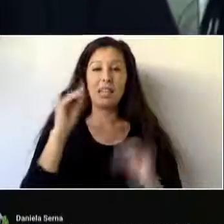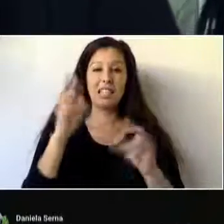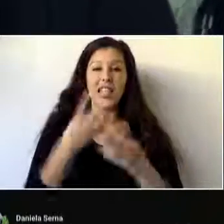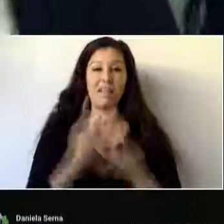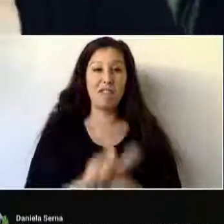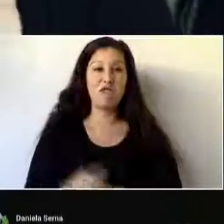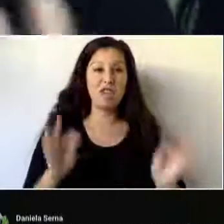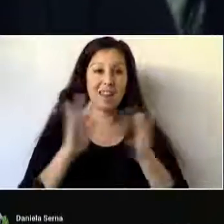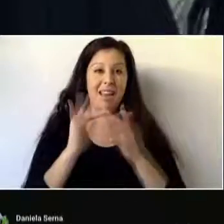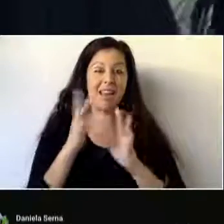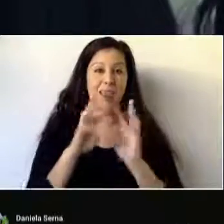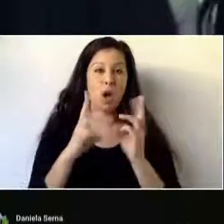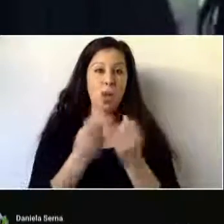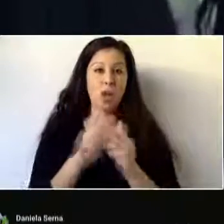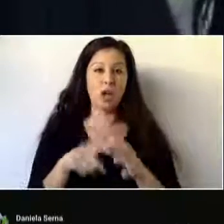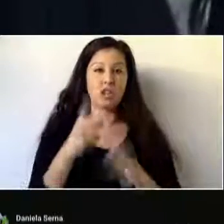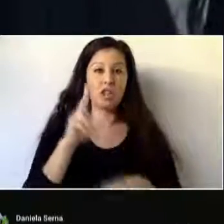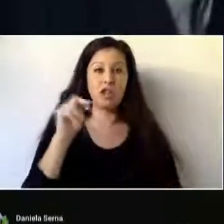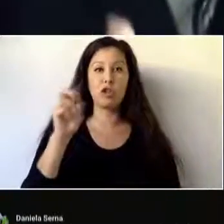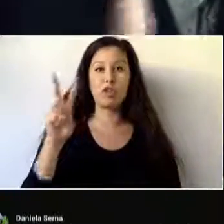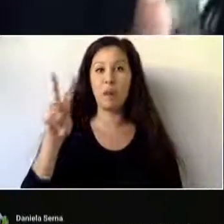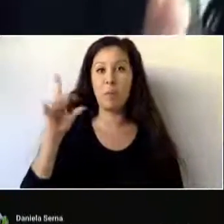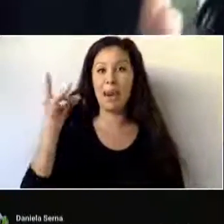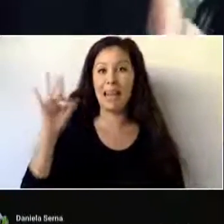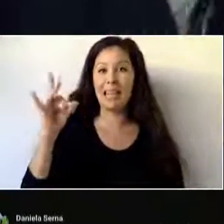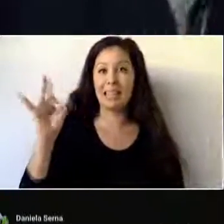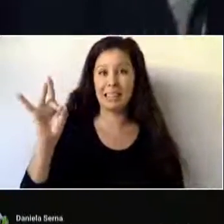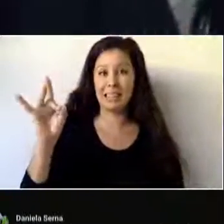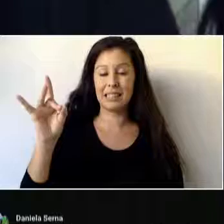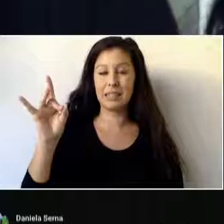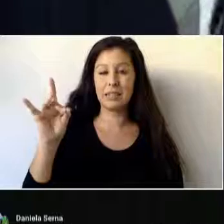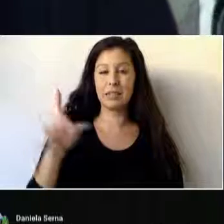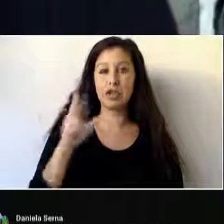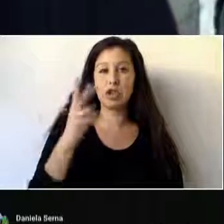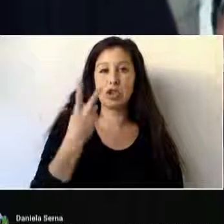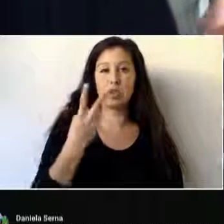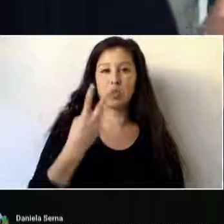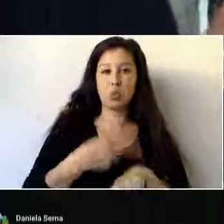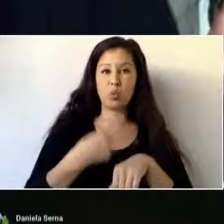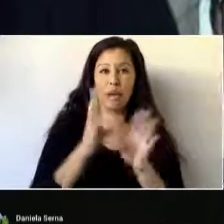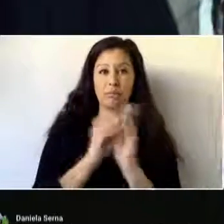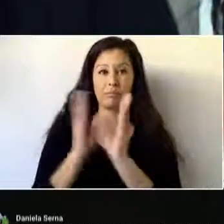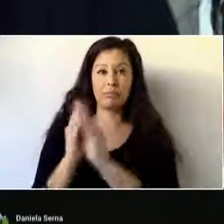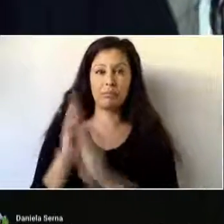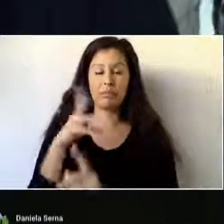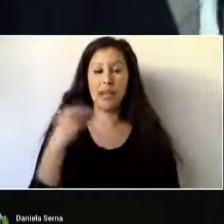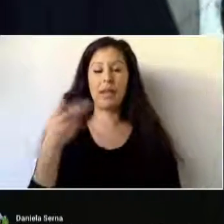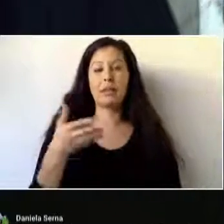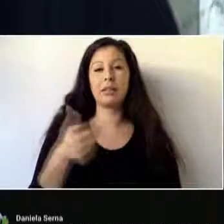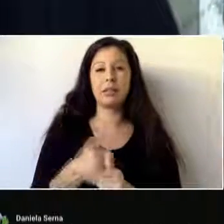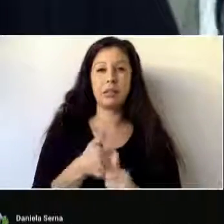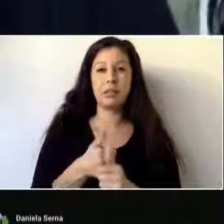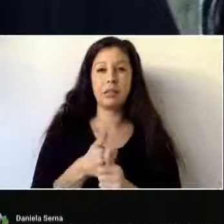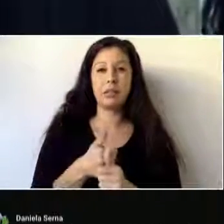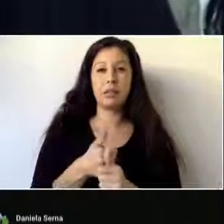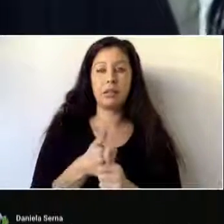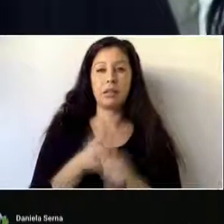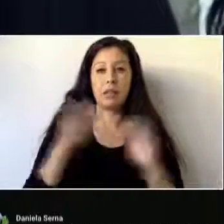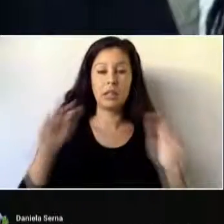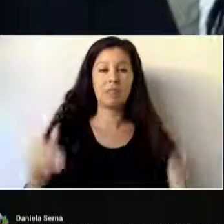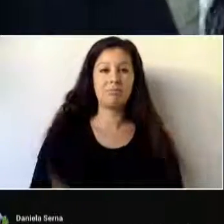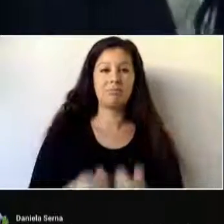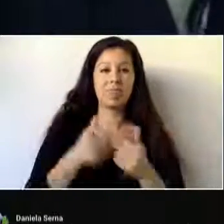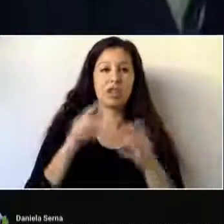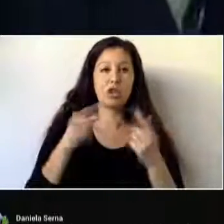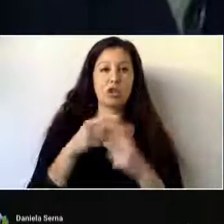workshop that starts November 18th. It's two sessions, and it is an introduction to